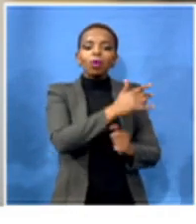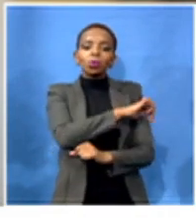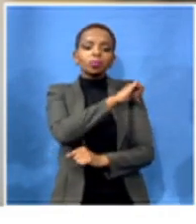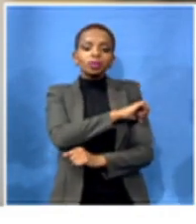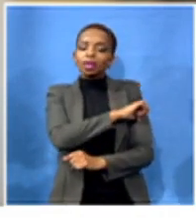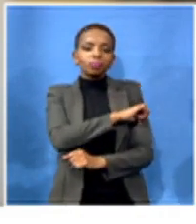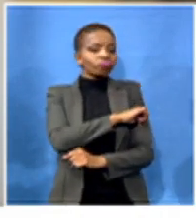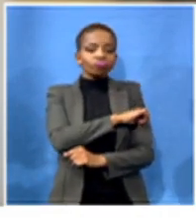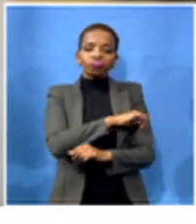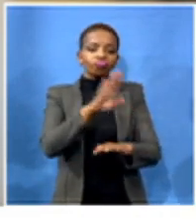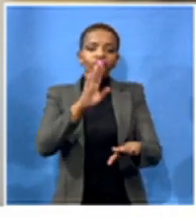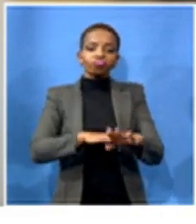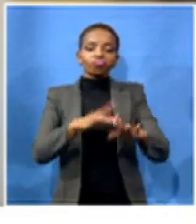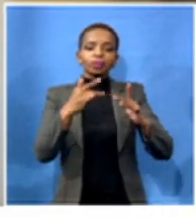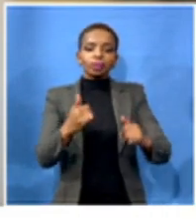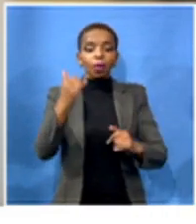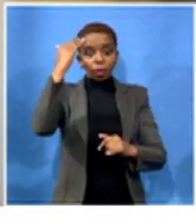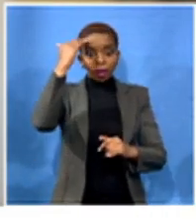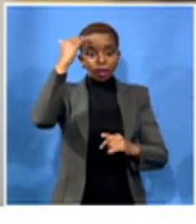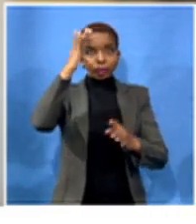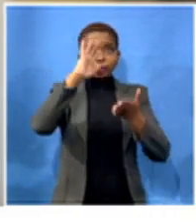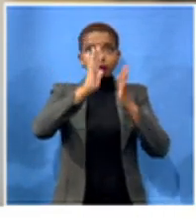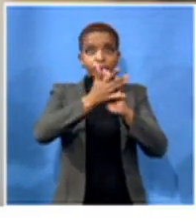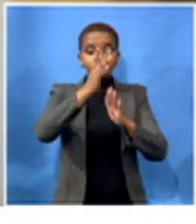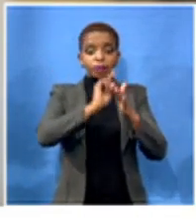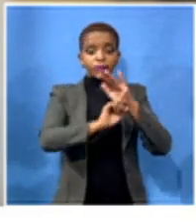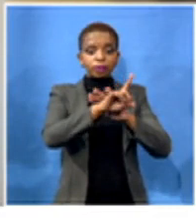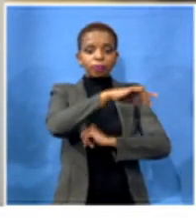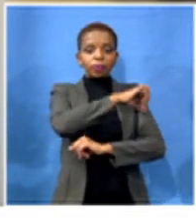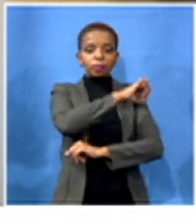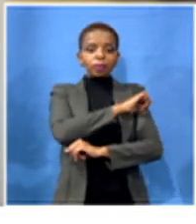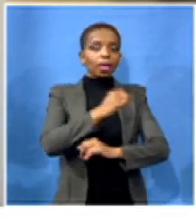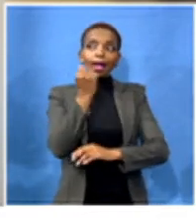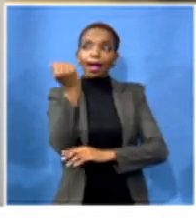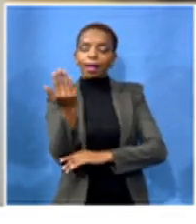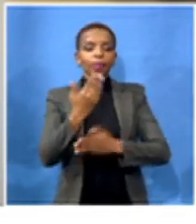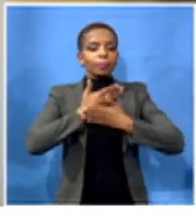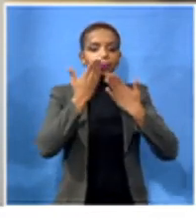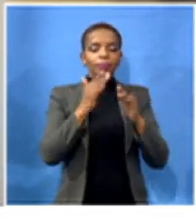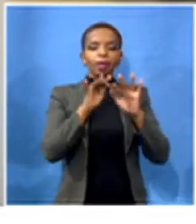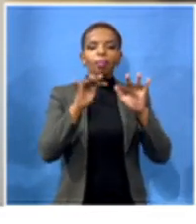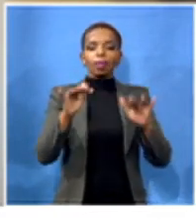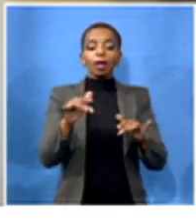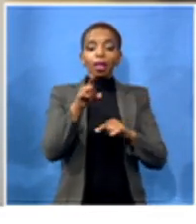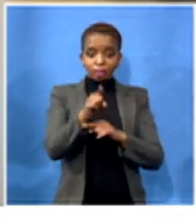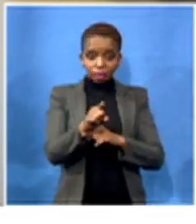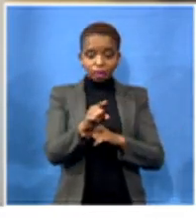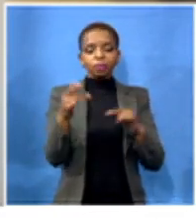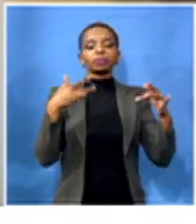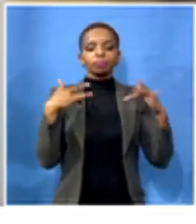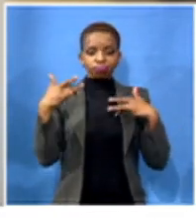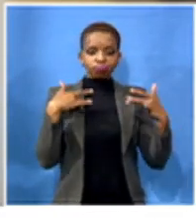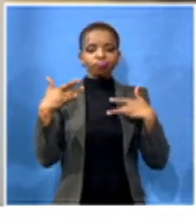disorders. And that is concerning because the pandemic may be